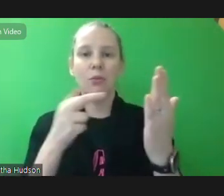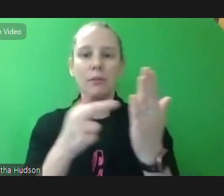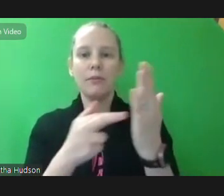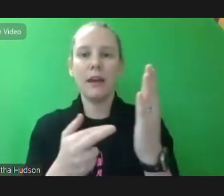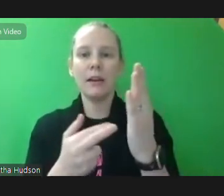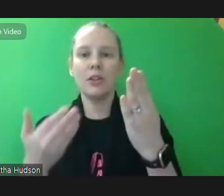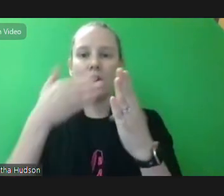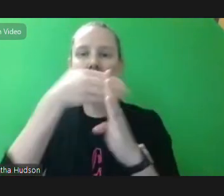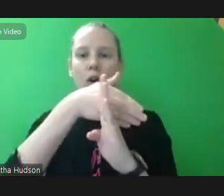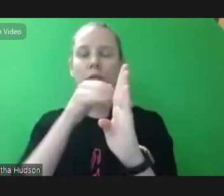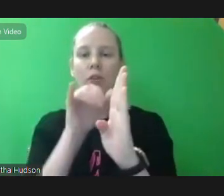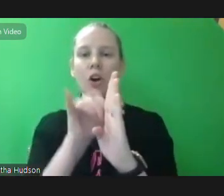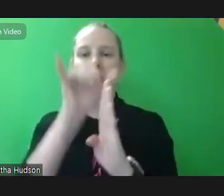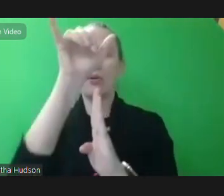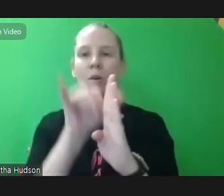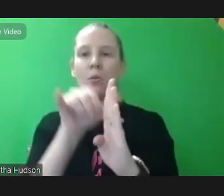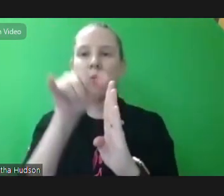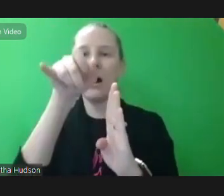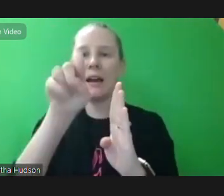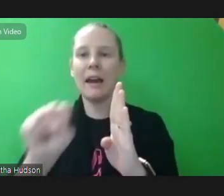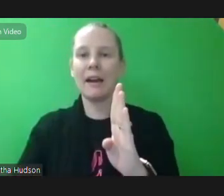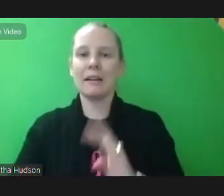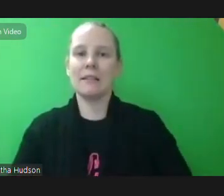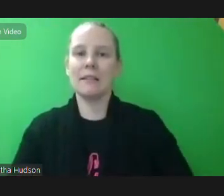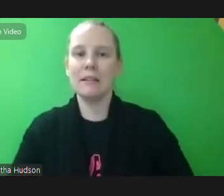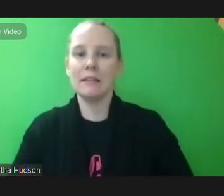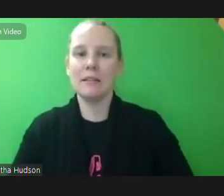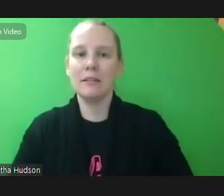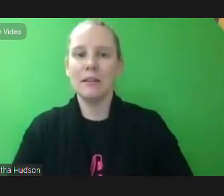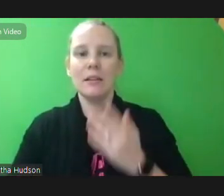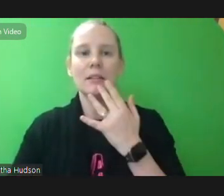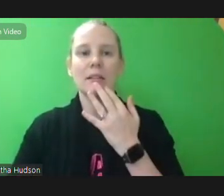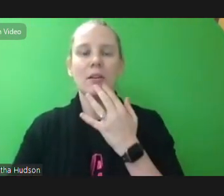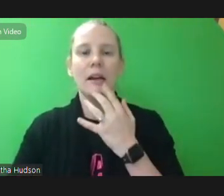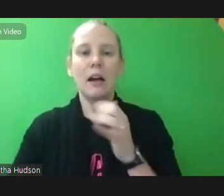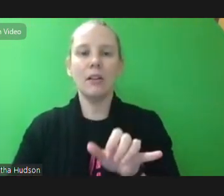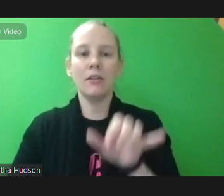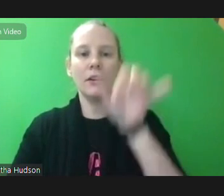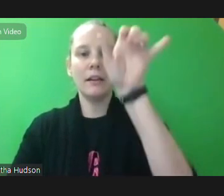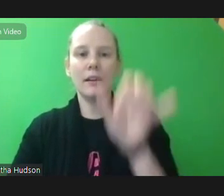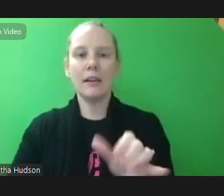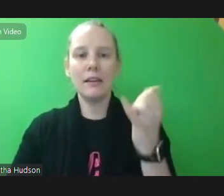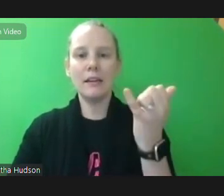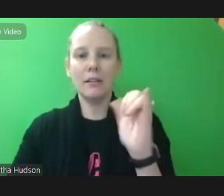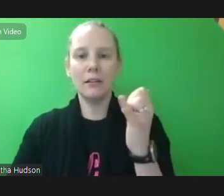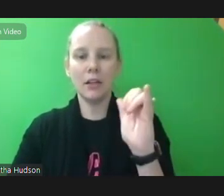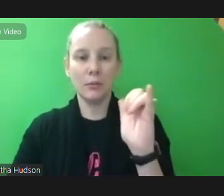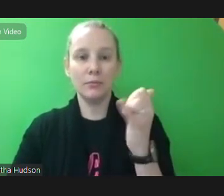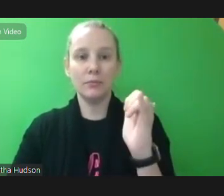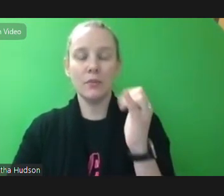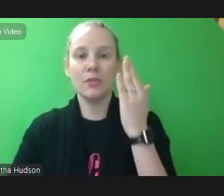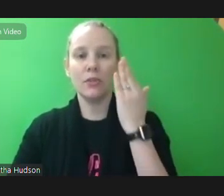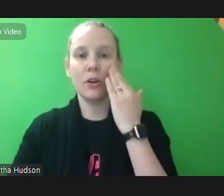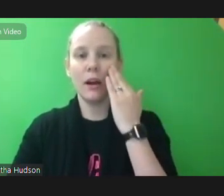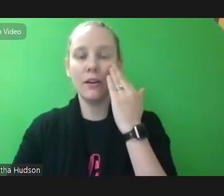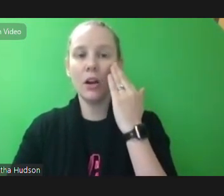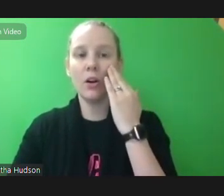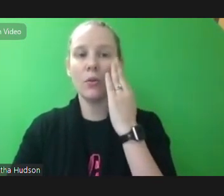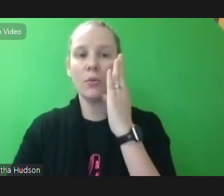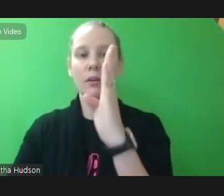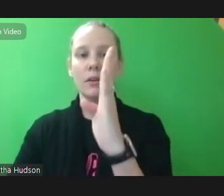going to reflect over our y-axis. And so I color it yellow. So